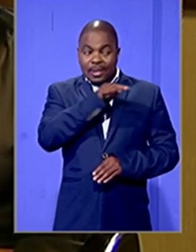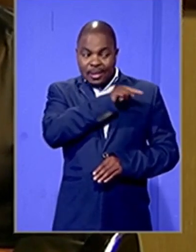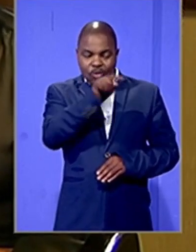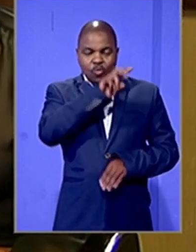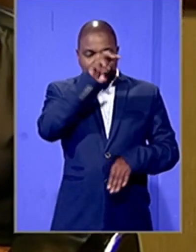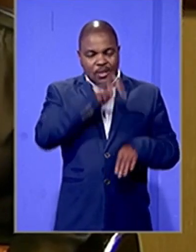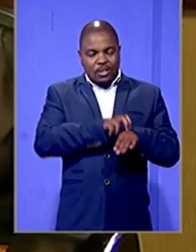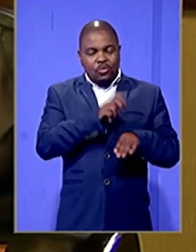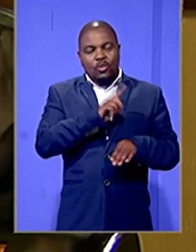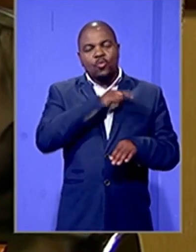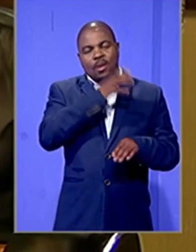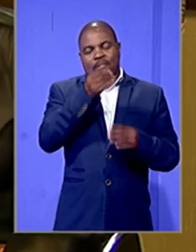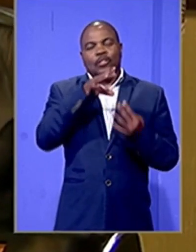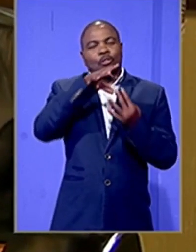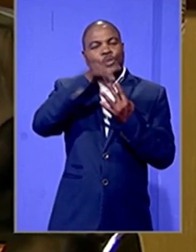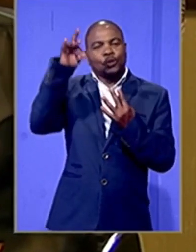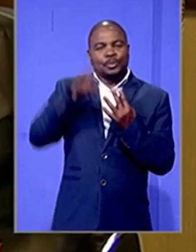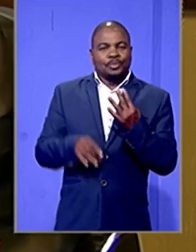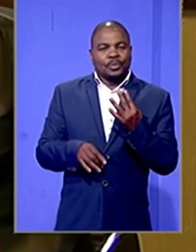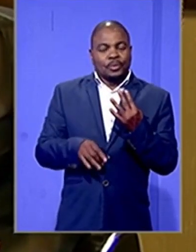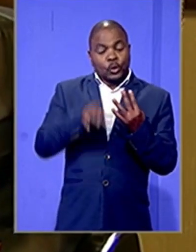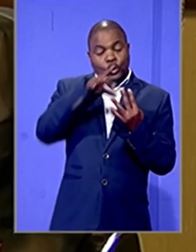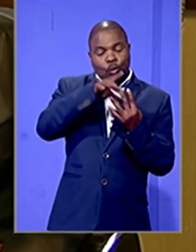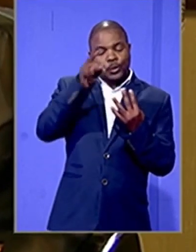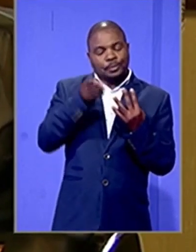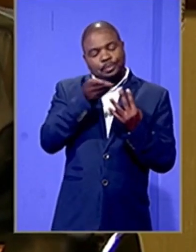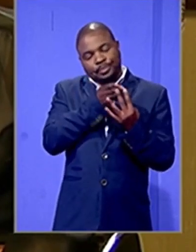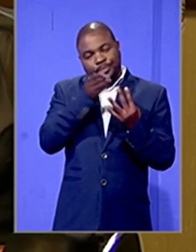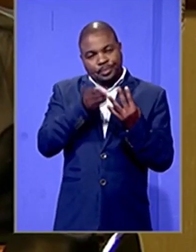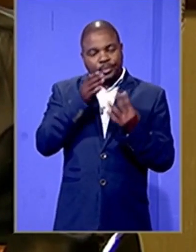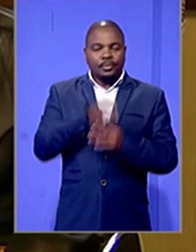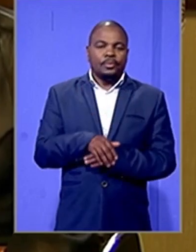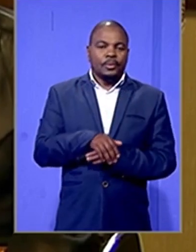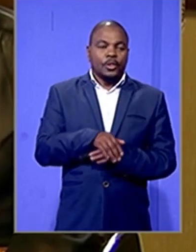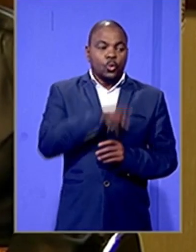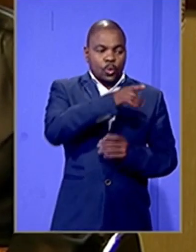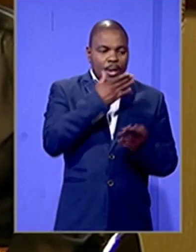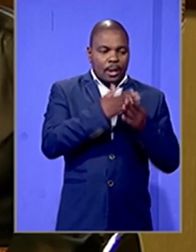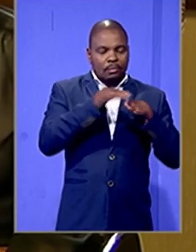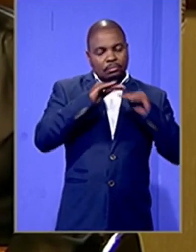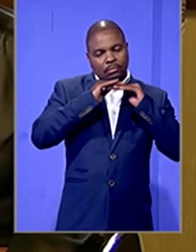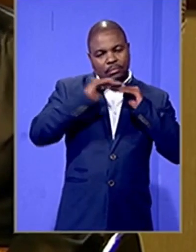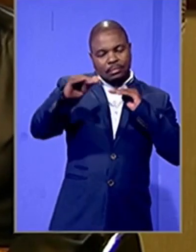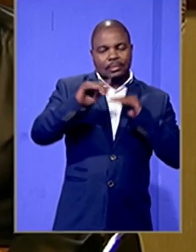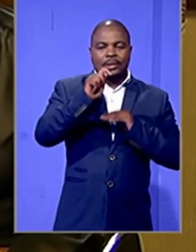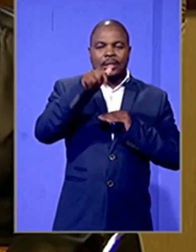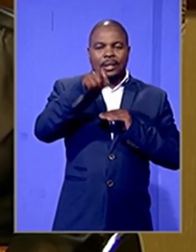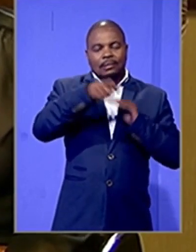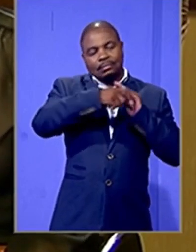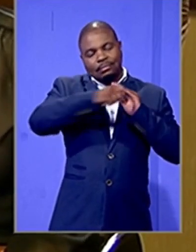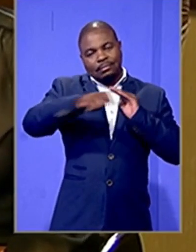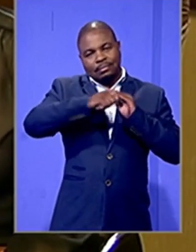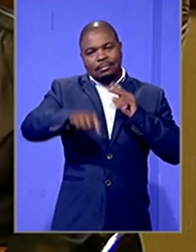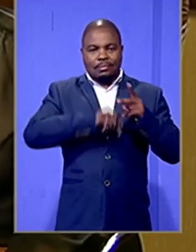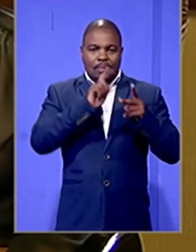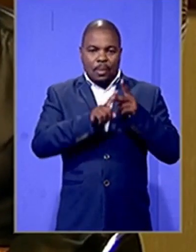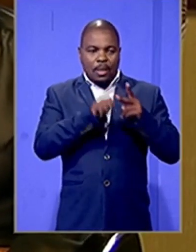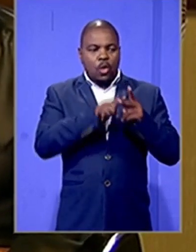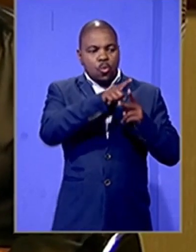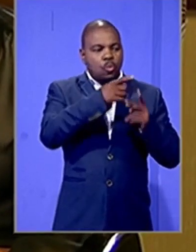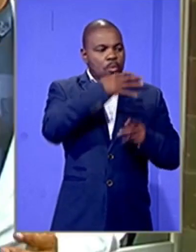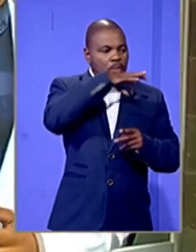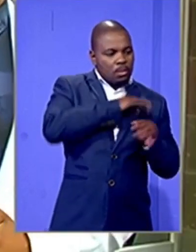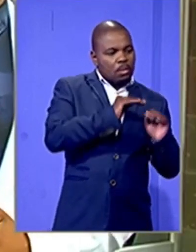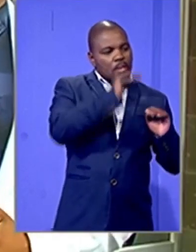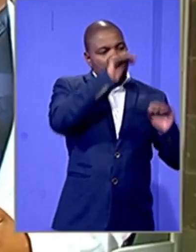choice e le ge ile gore choice tša bona ke fixed rate, tax fixed rate, and then le pay as